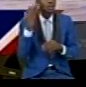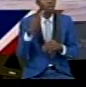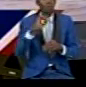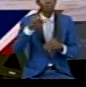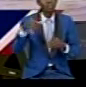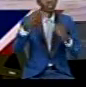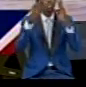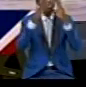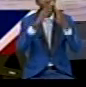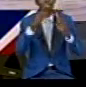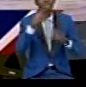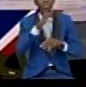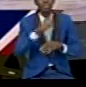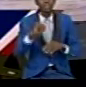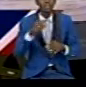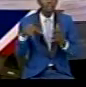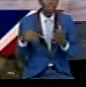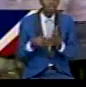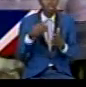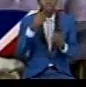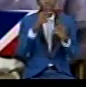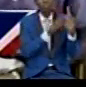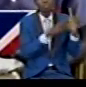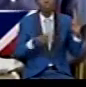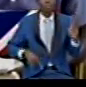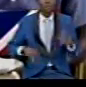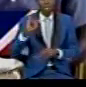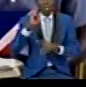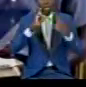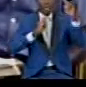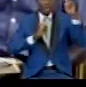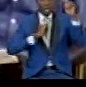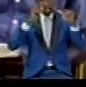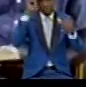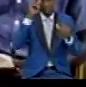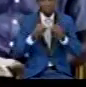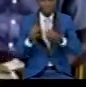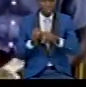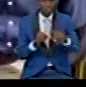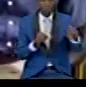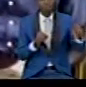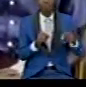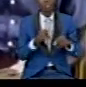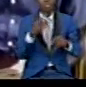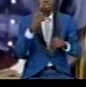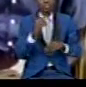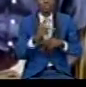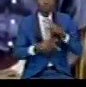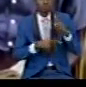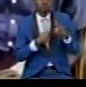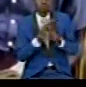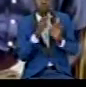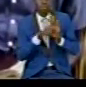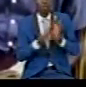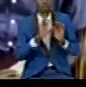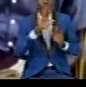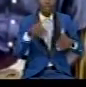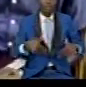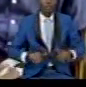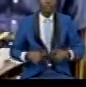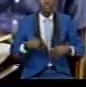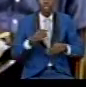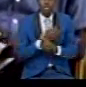Jerusalem, saying, thus says the Lord, I remember thee, the kindness of thy youth,